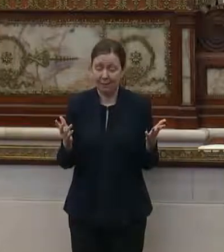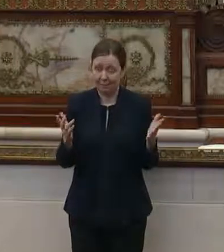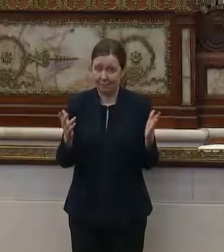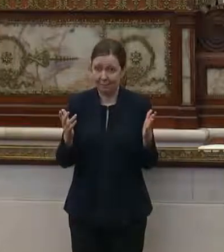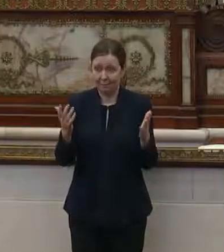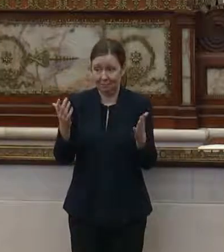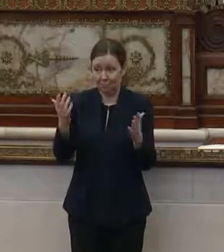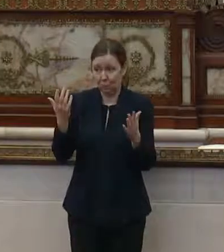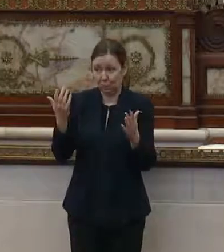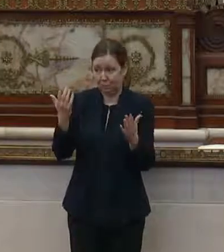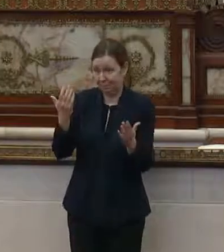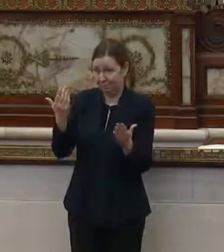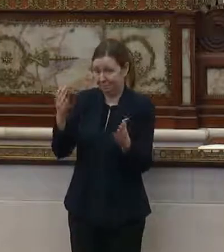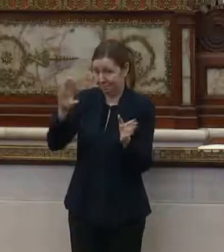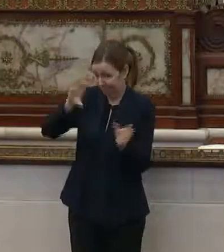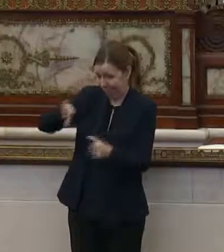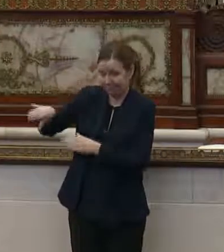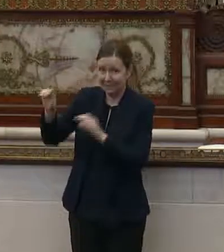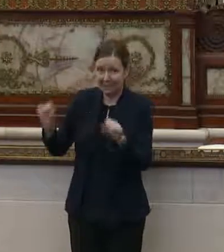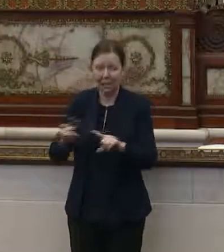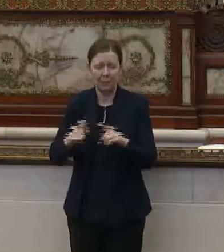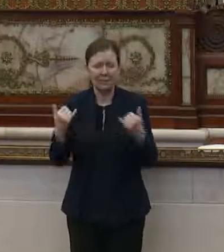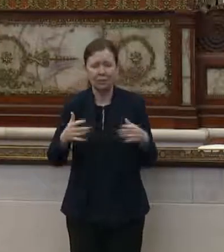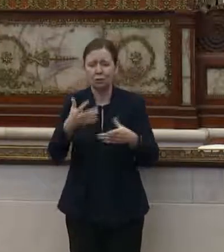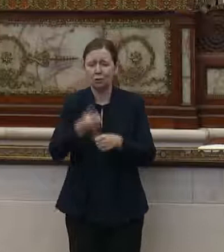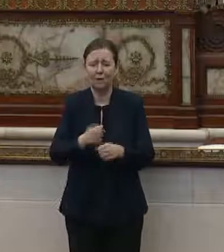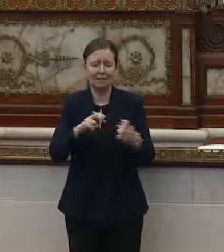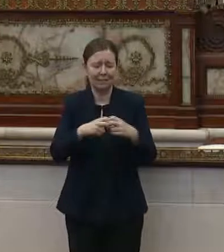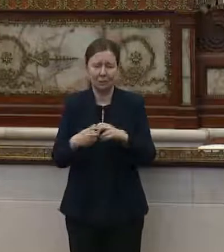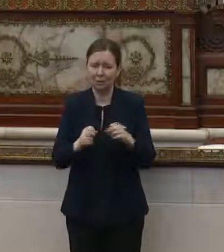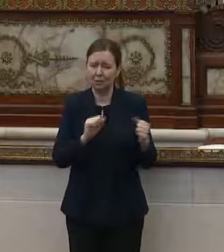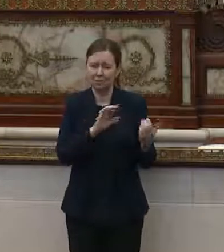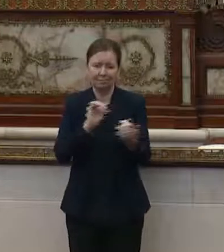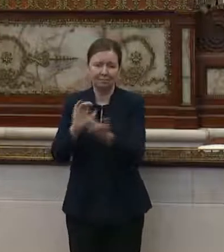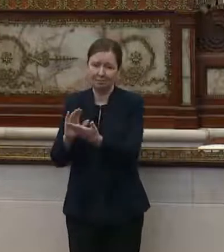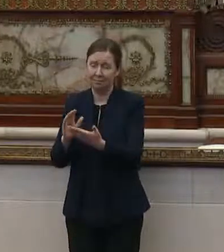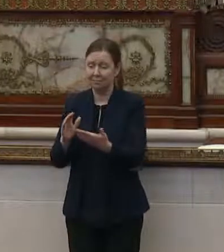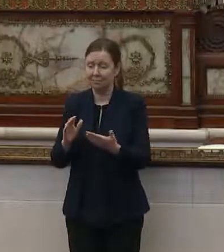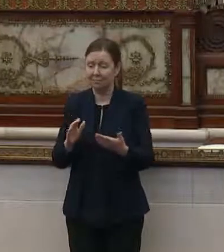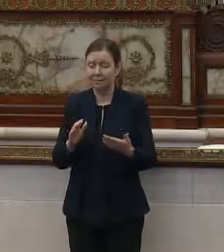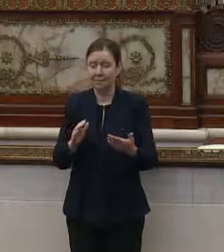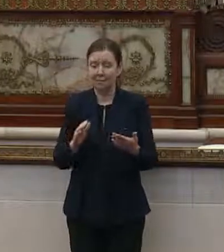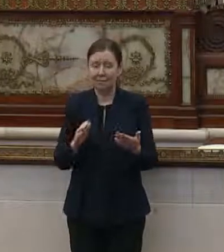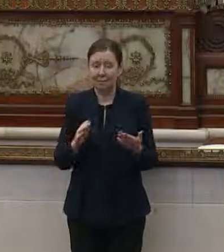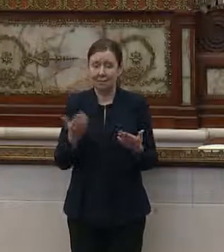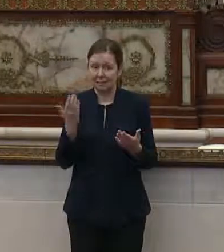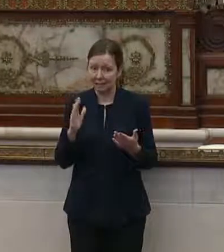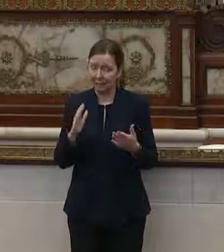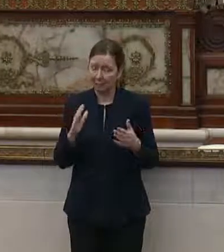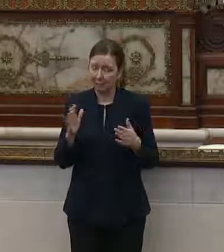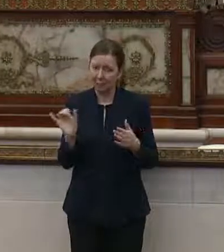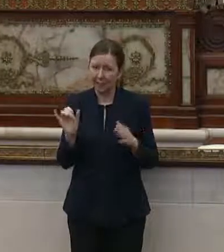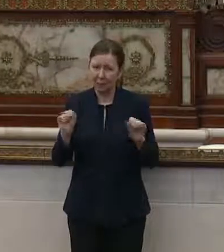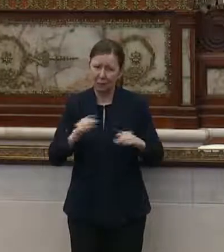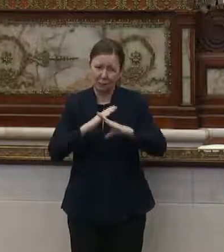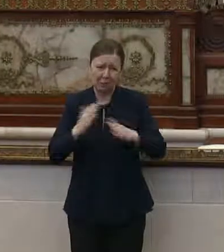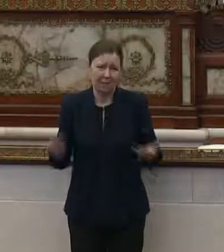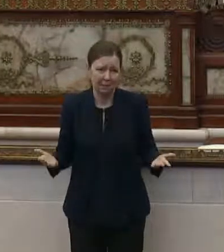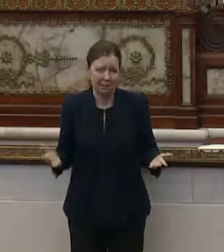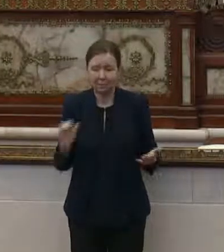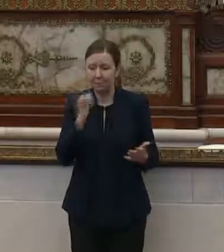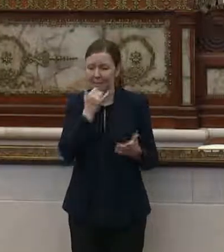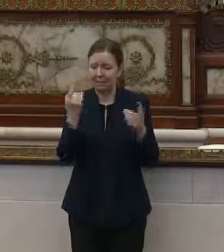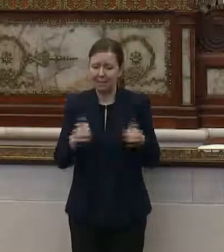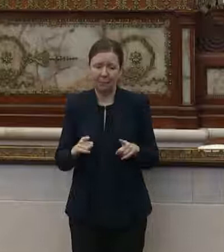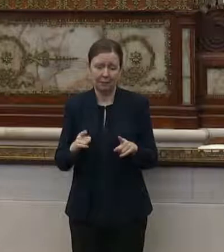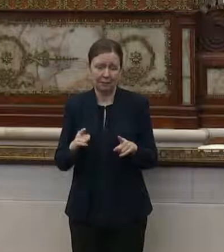we still yet have trust issues. And a lot of these issues that we're facing, in my mind, they seem preventable. They seem like mistakes that we made on our own. And I